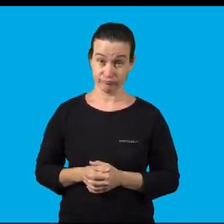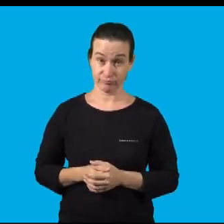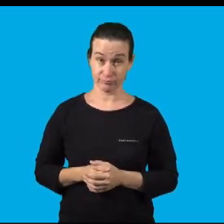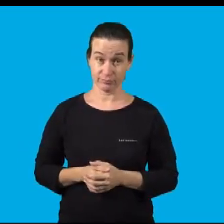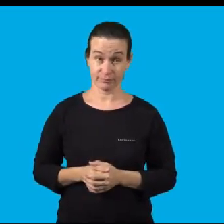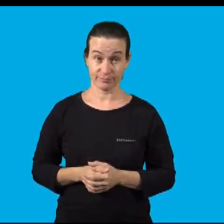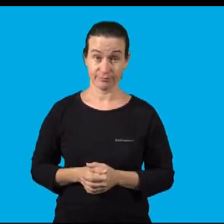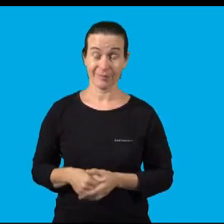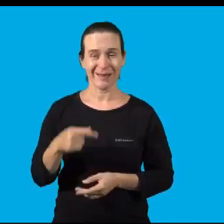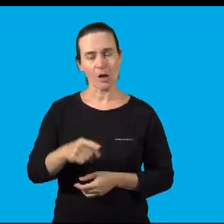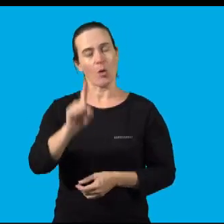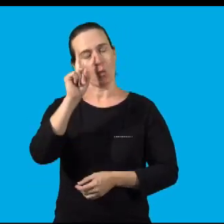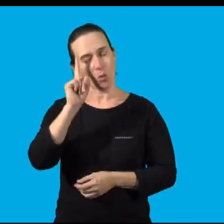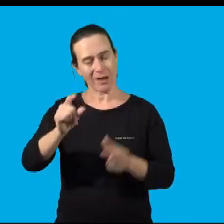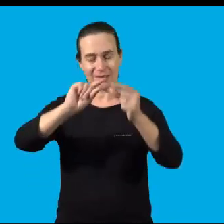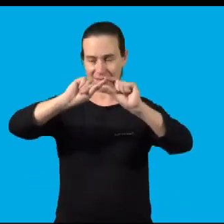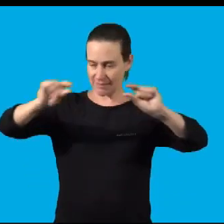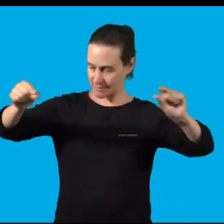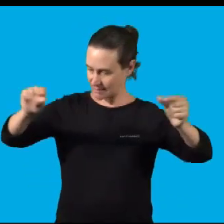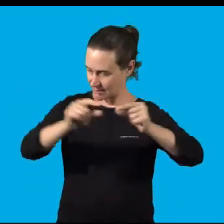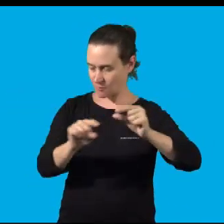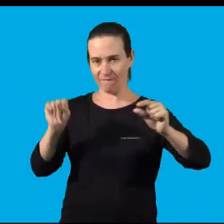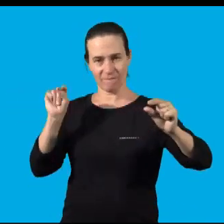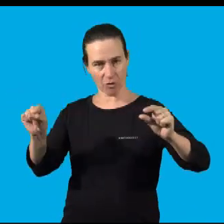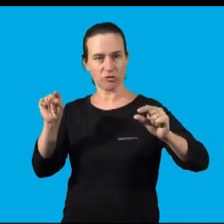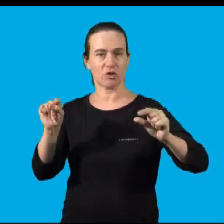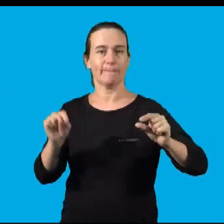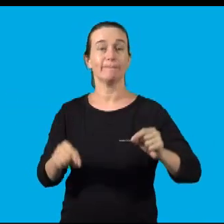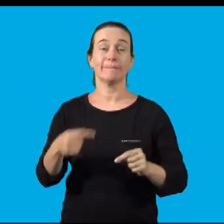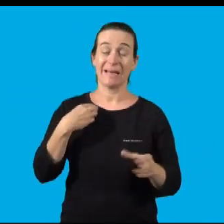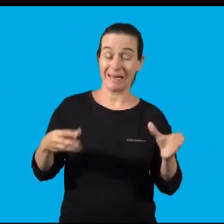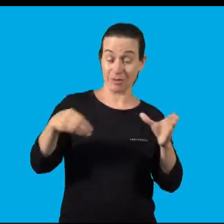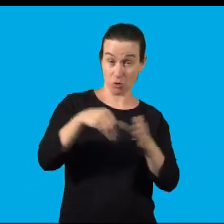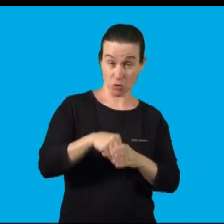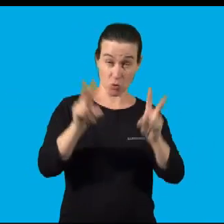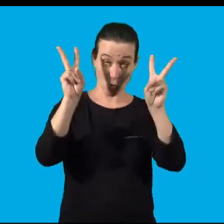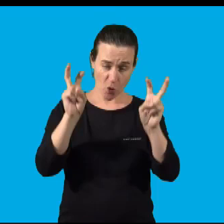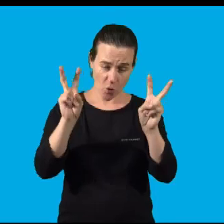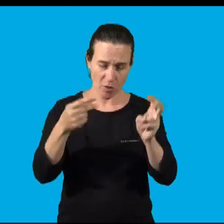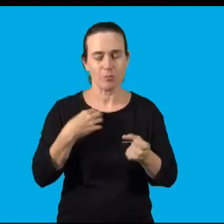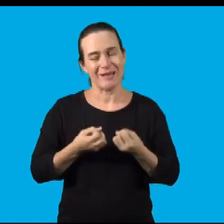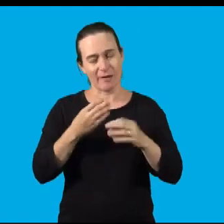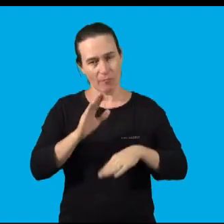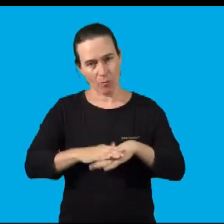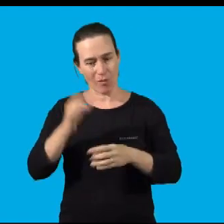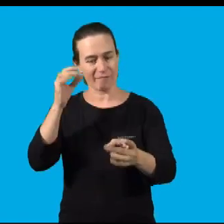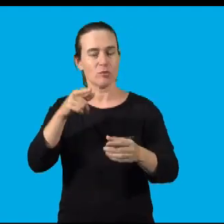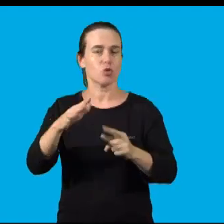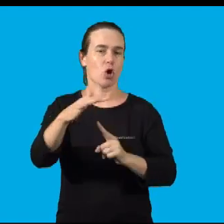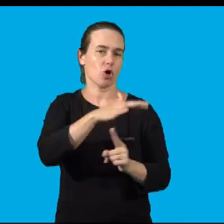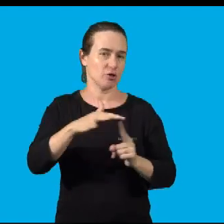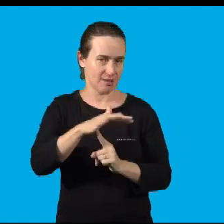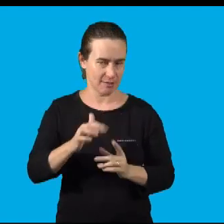that here we have one sentence that incorporates both the quotation and the